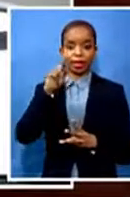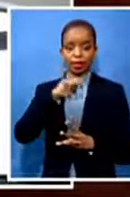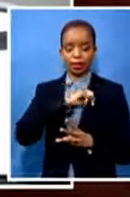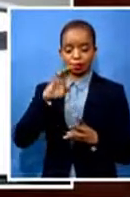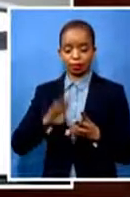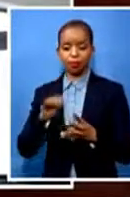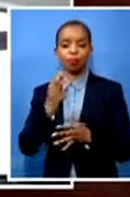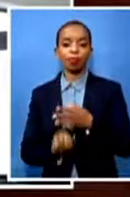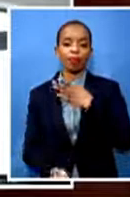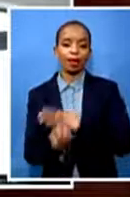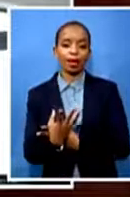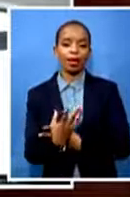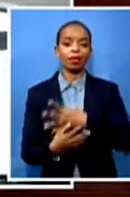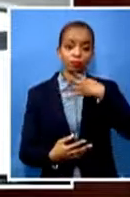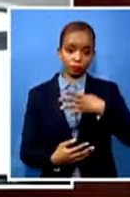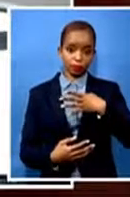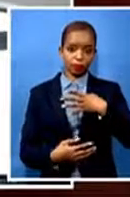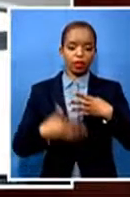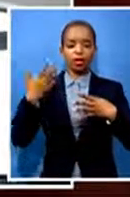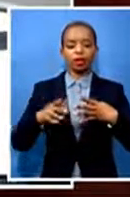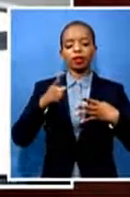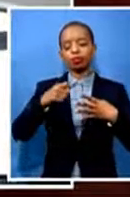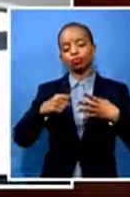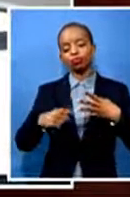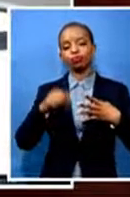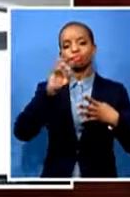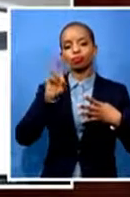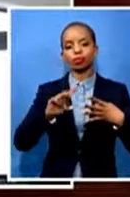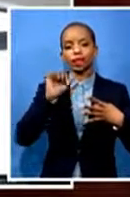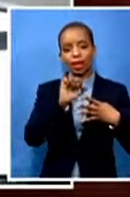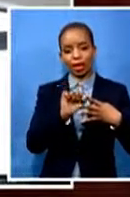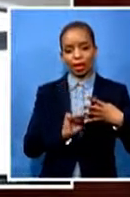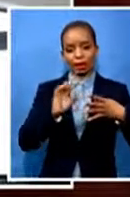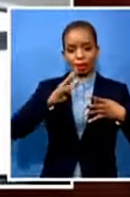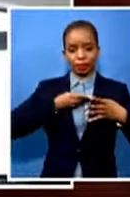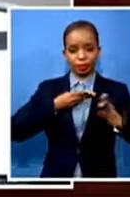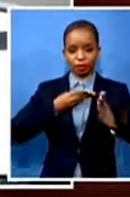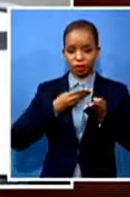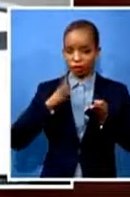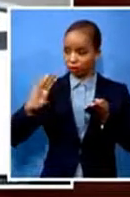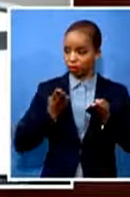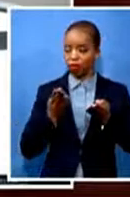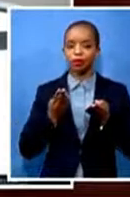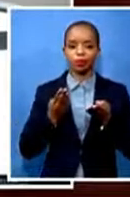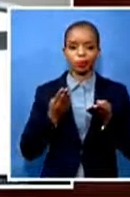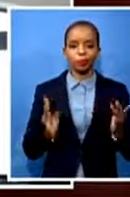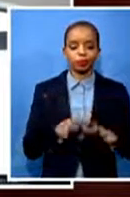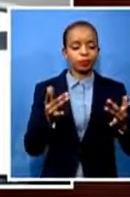their submissions. And presently, of course, we are receiving presentations from Limpopo, Free